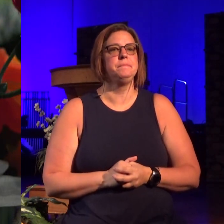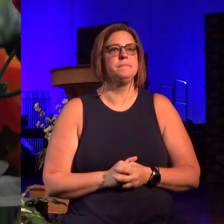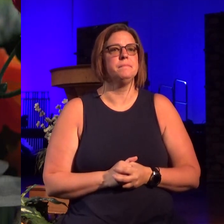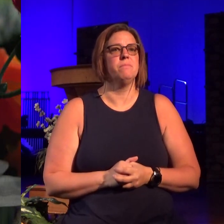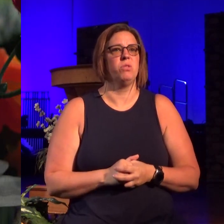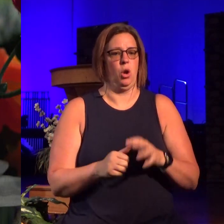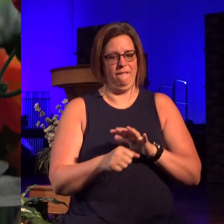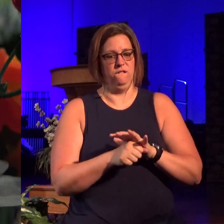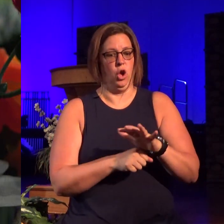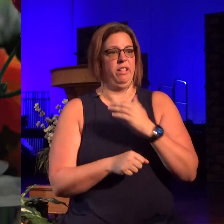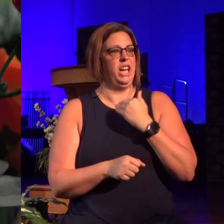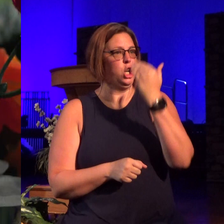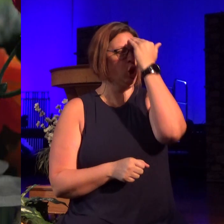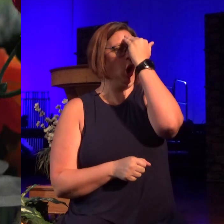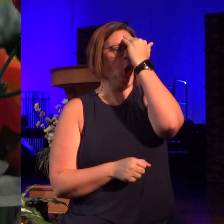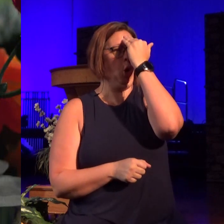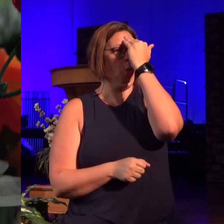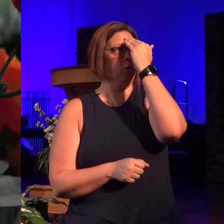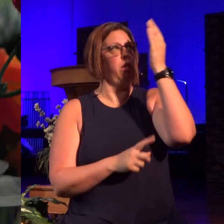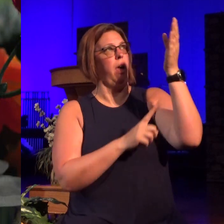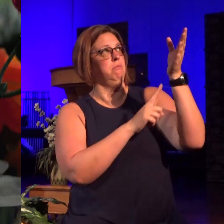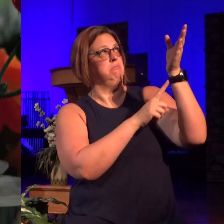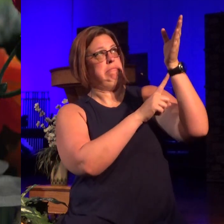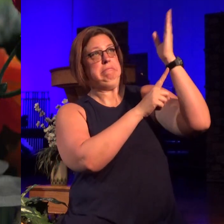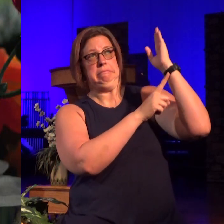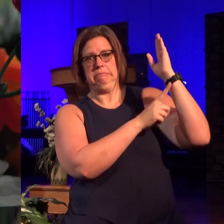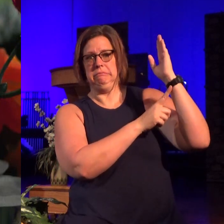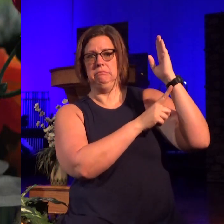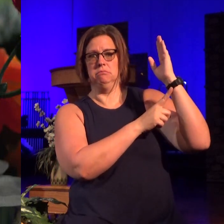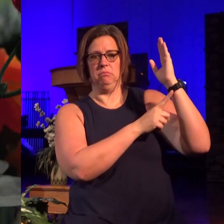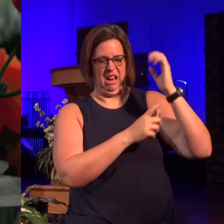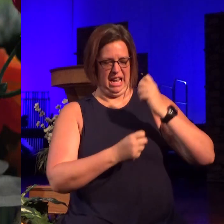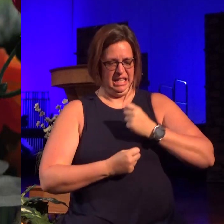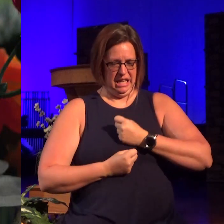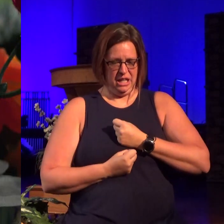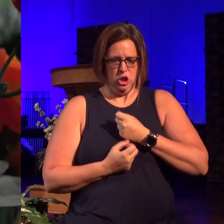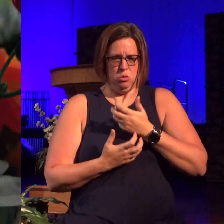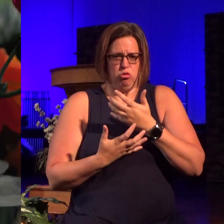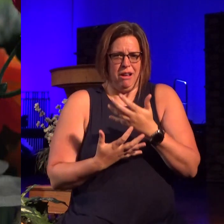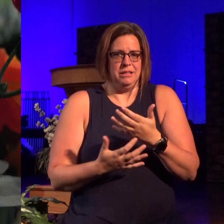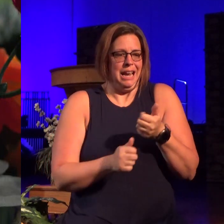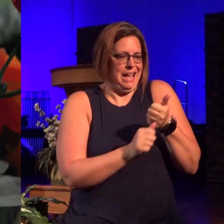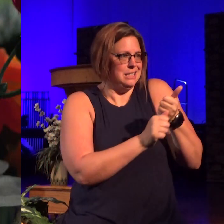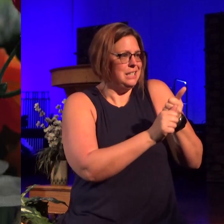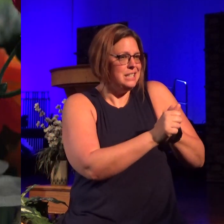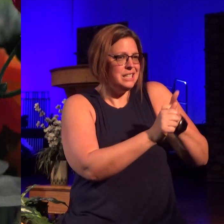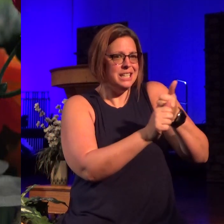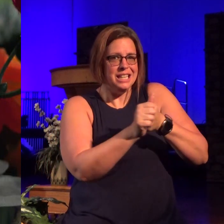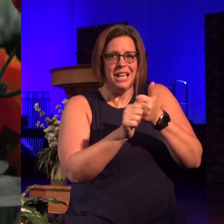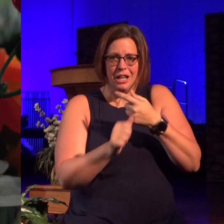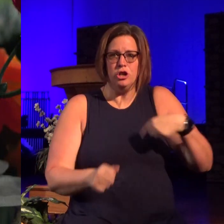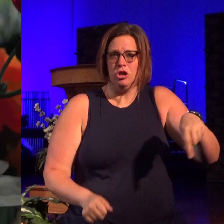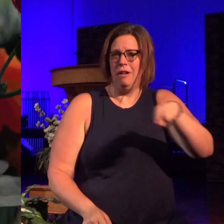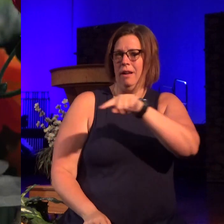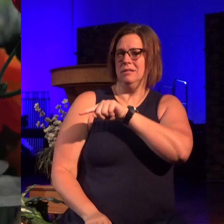Fully knowing that the divine presence is fully expressing as each and every one of us,